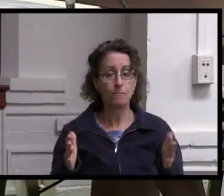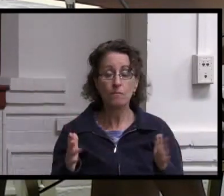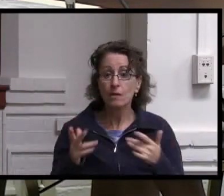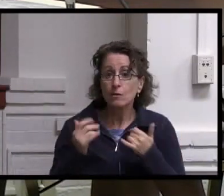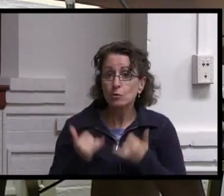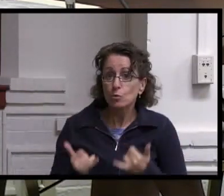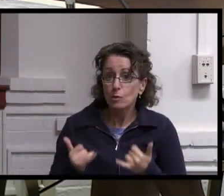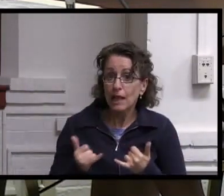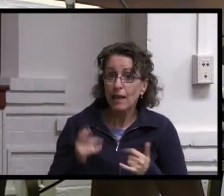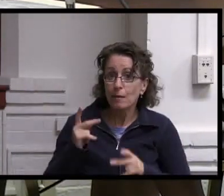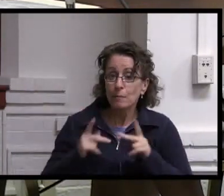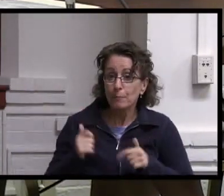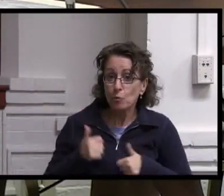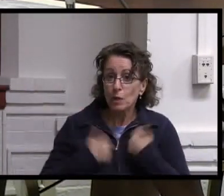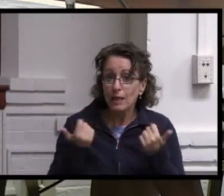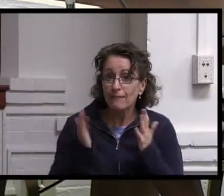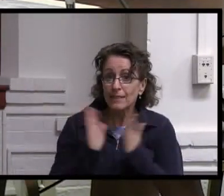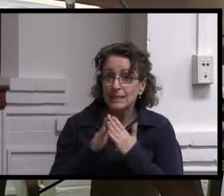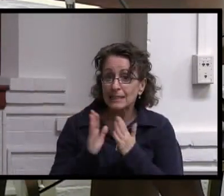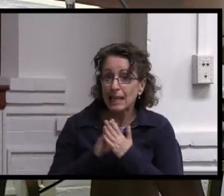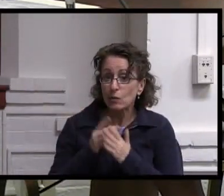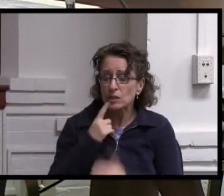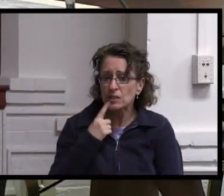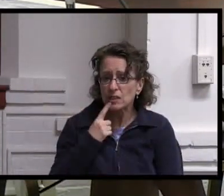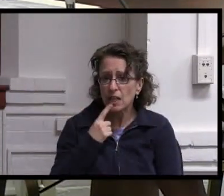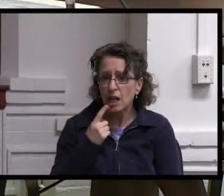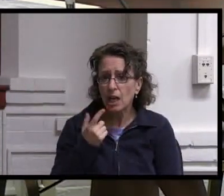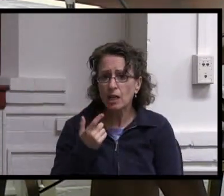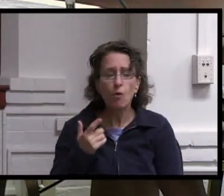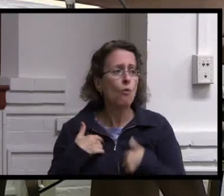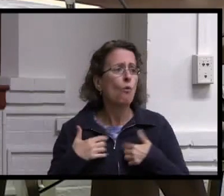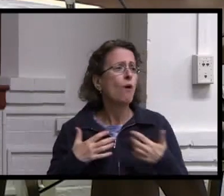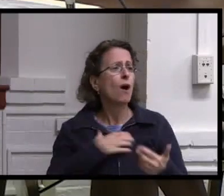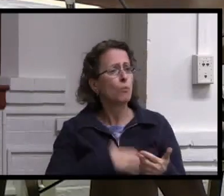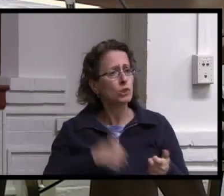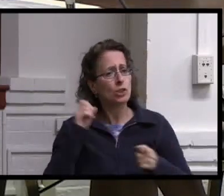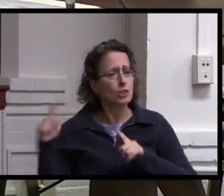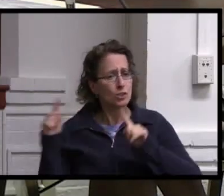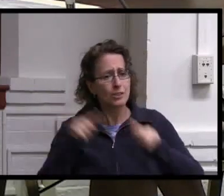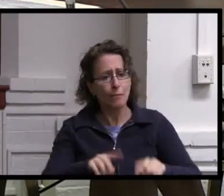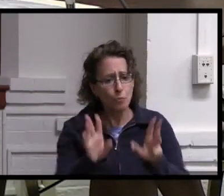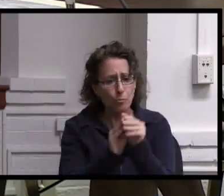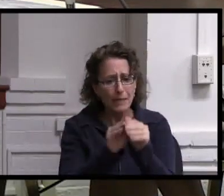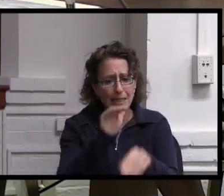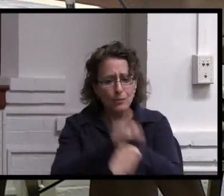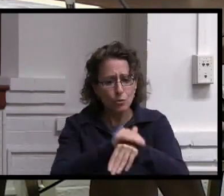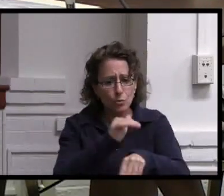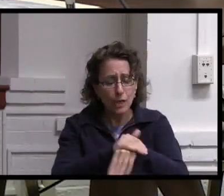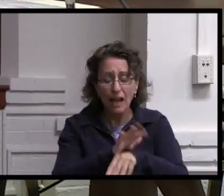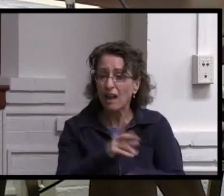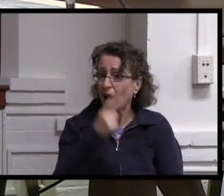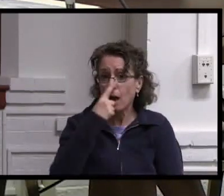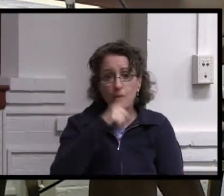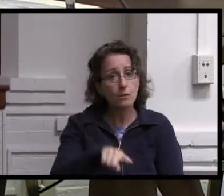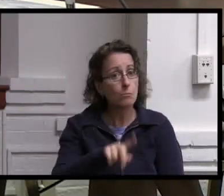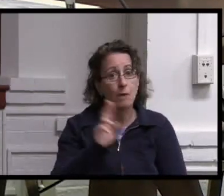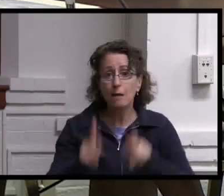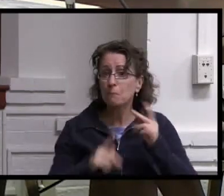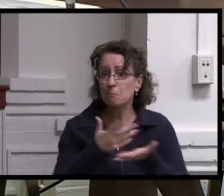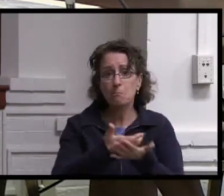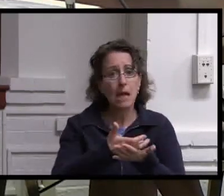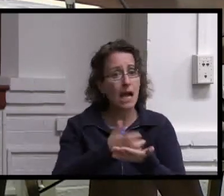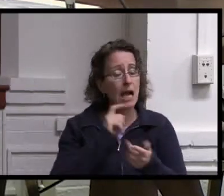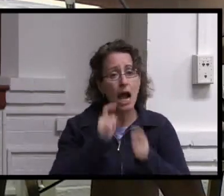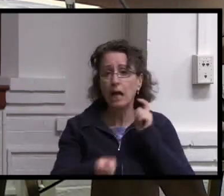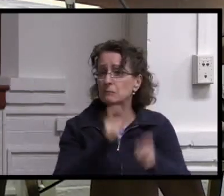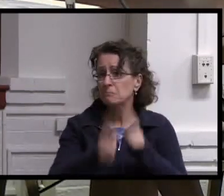today saying, "I wish I could be there tonight. I don't mind panhandling. I give to